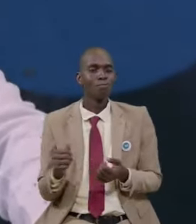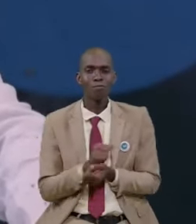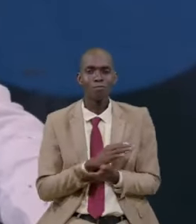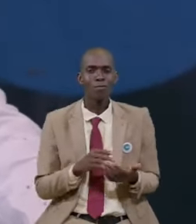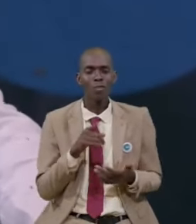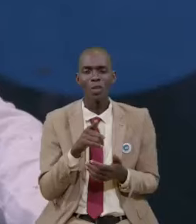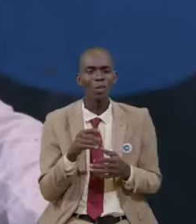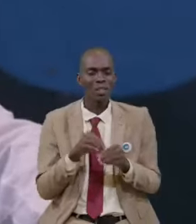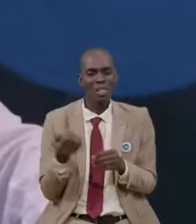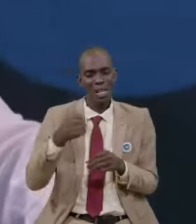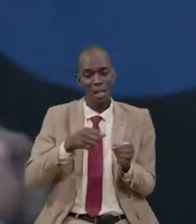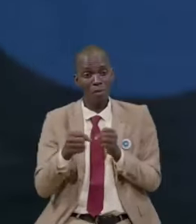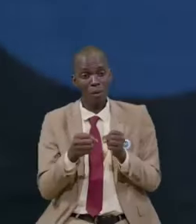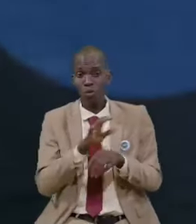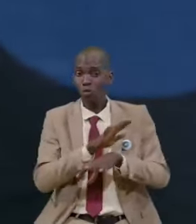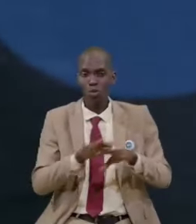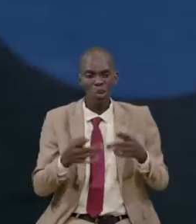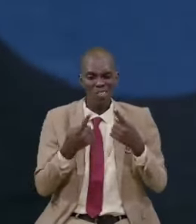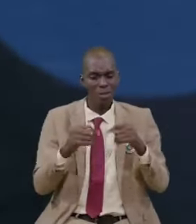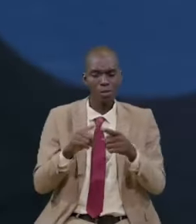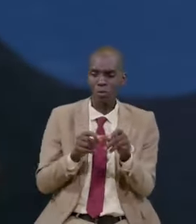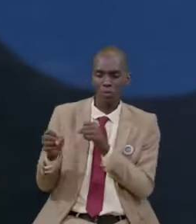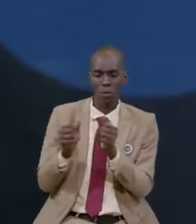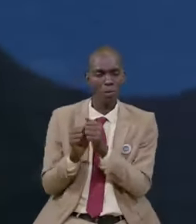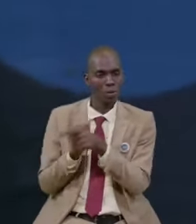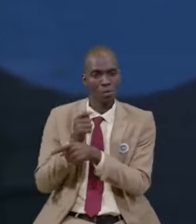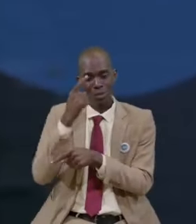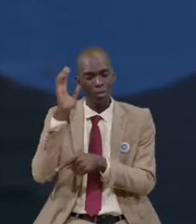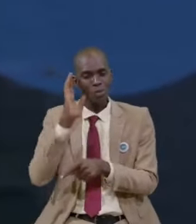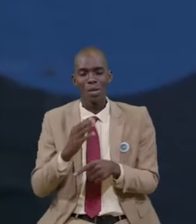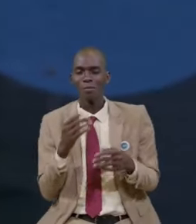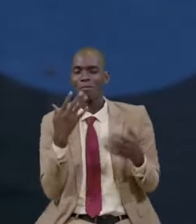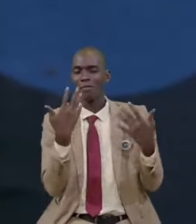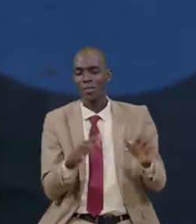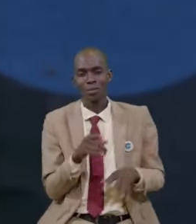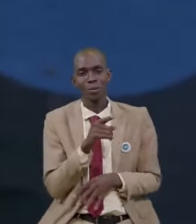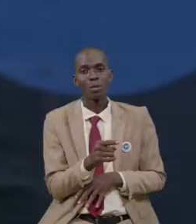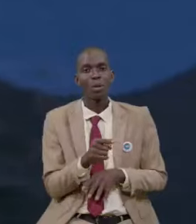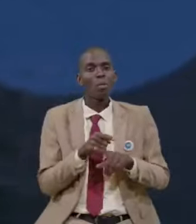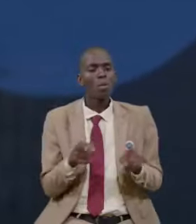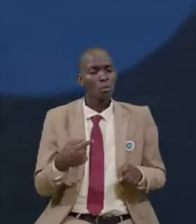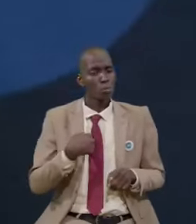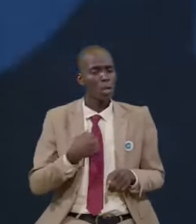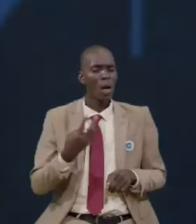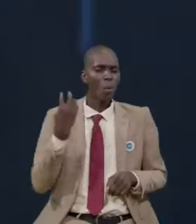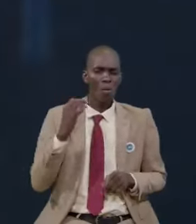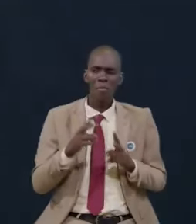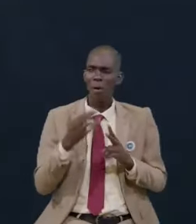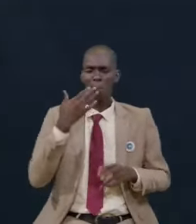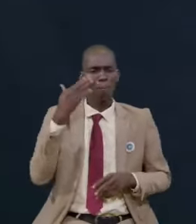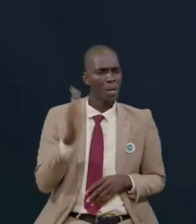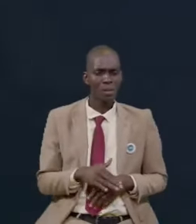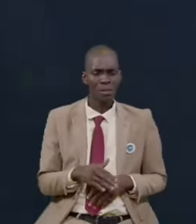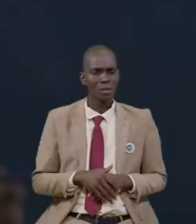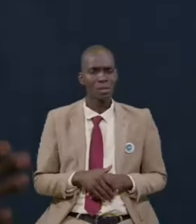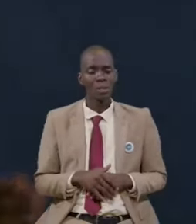to fight with them. But I was so bad, so wicked, that when